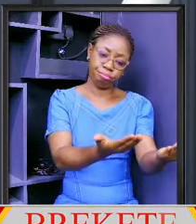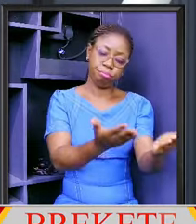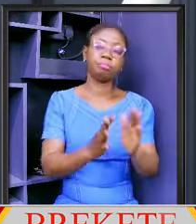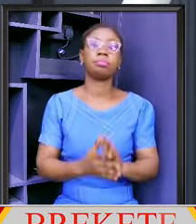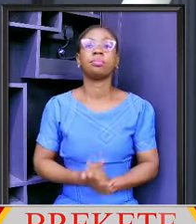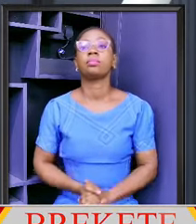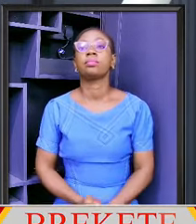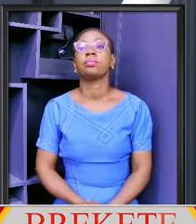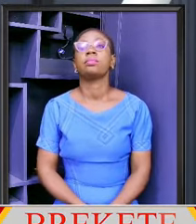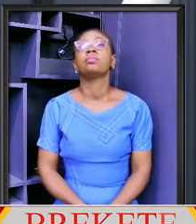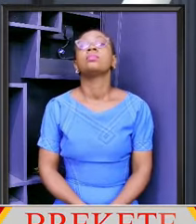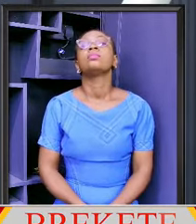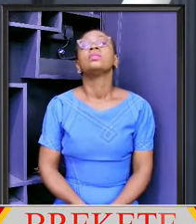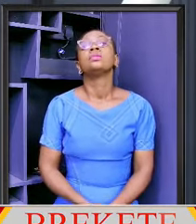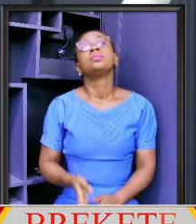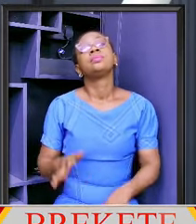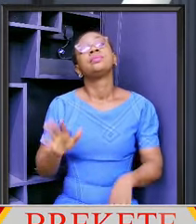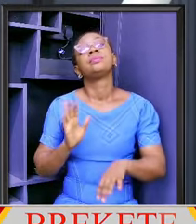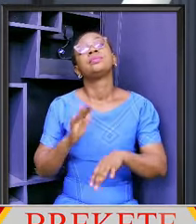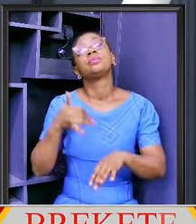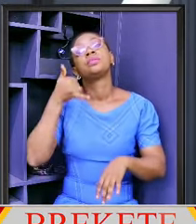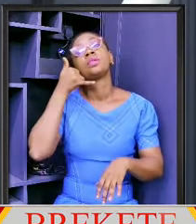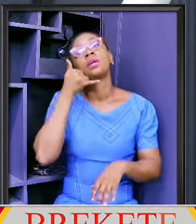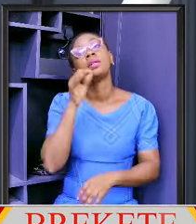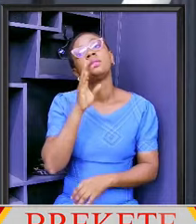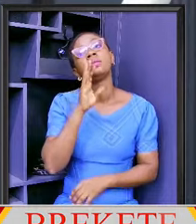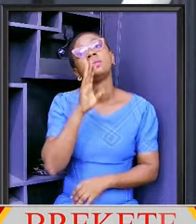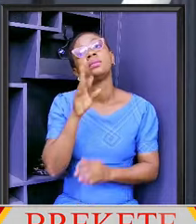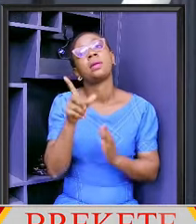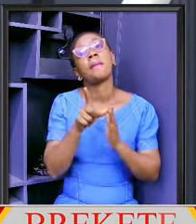Now, Barrister Ogo, you dey call, sir. Yes, sir. Okay, thank you, sir.